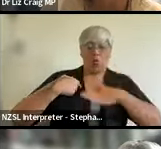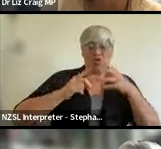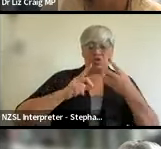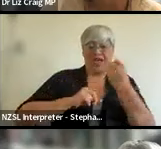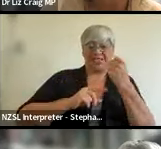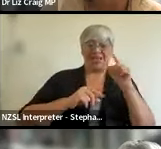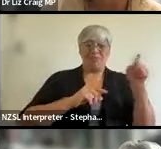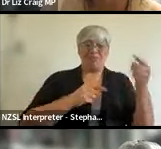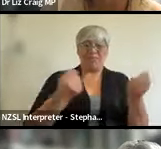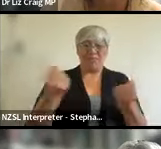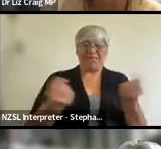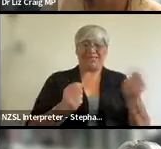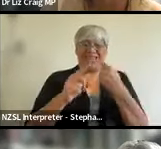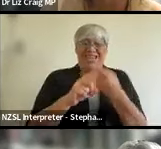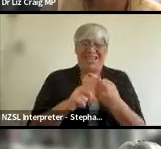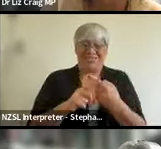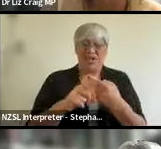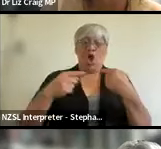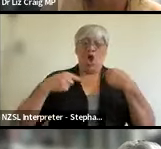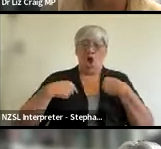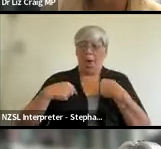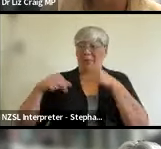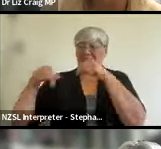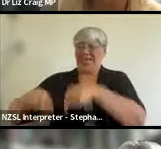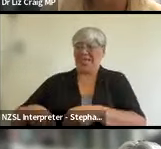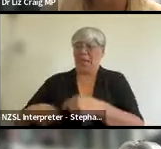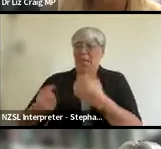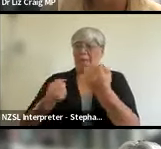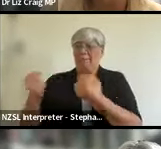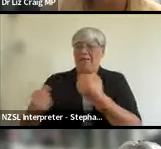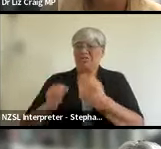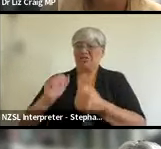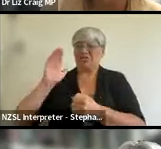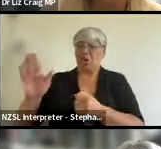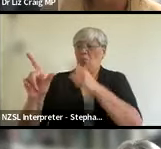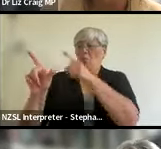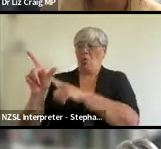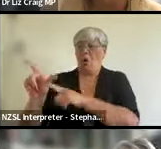I'm standing at bus stop Y, and the time